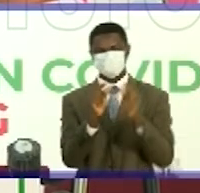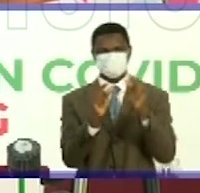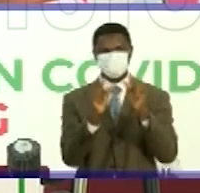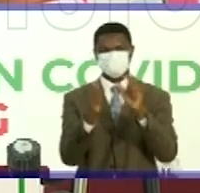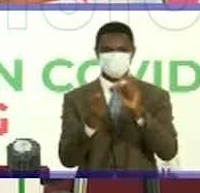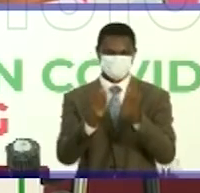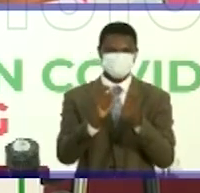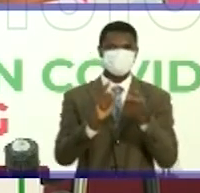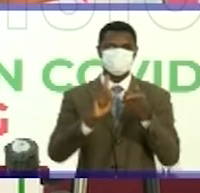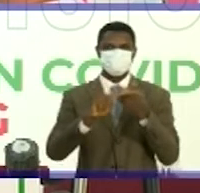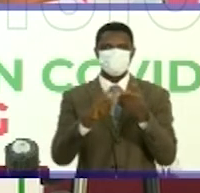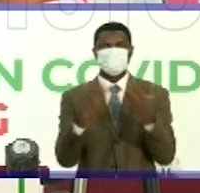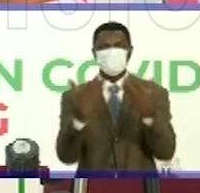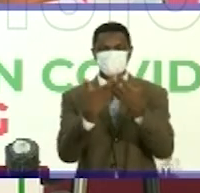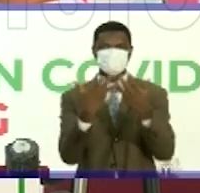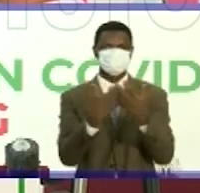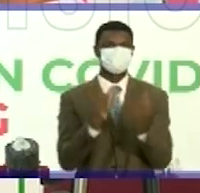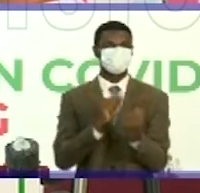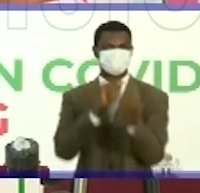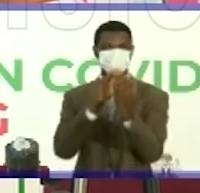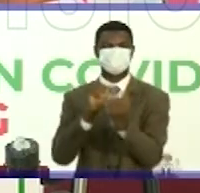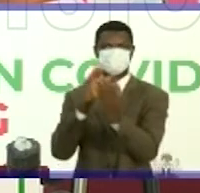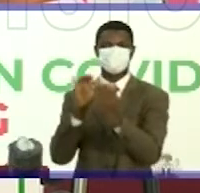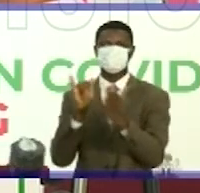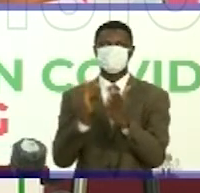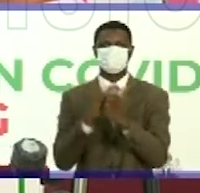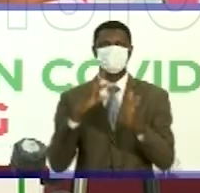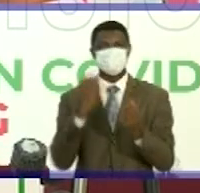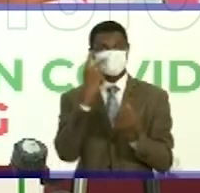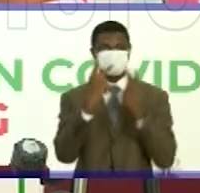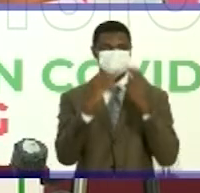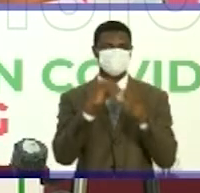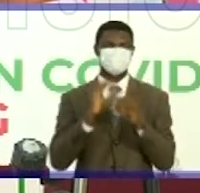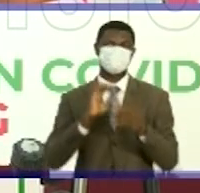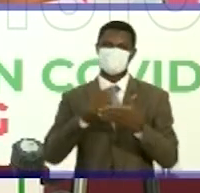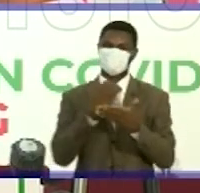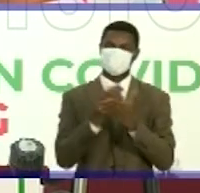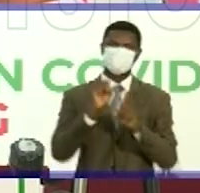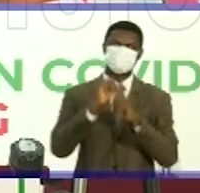of the challenges we see on the economic, socio-political, and health front.